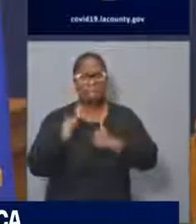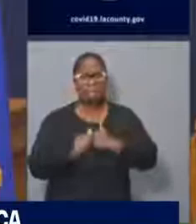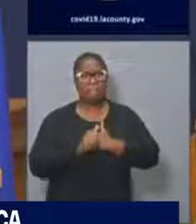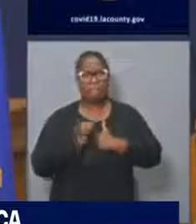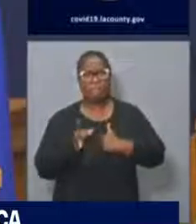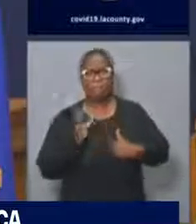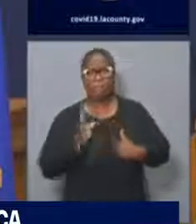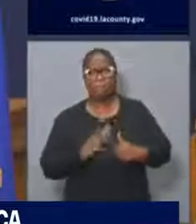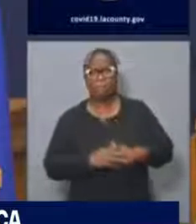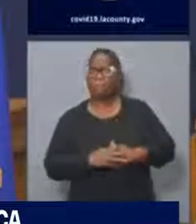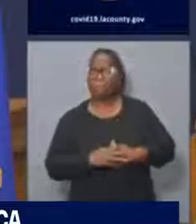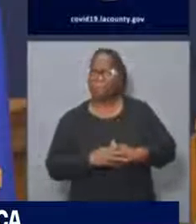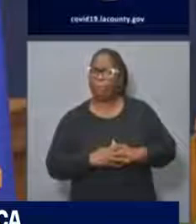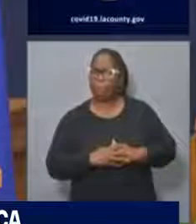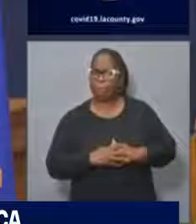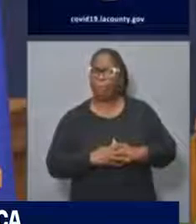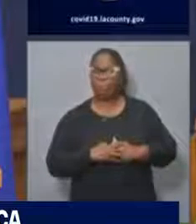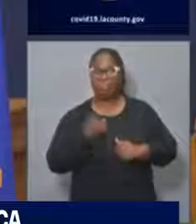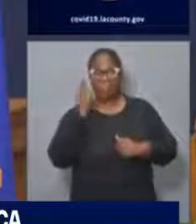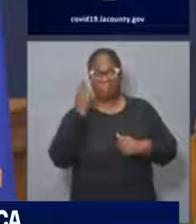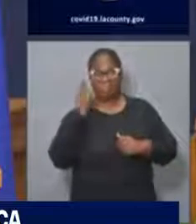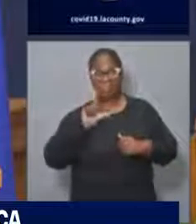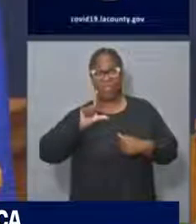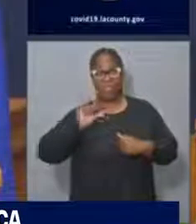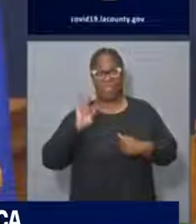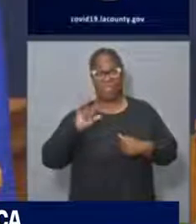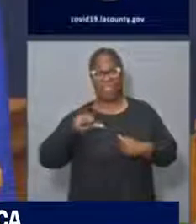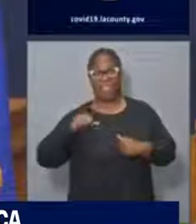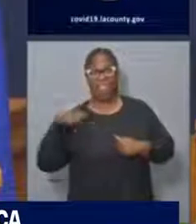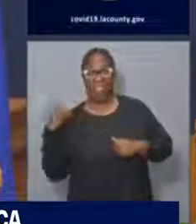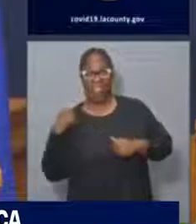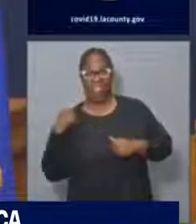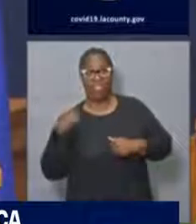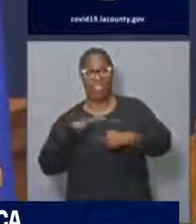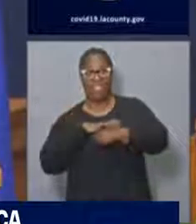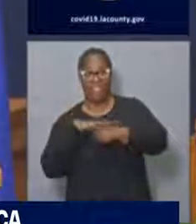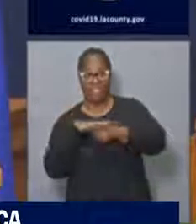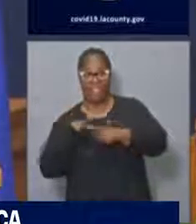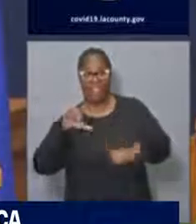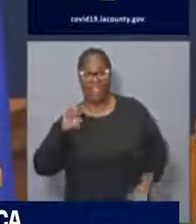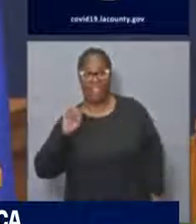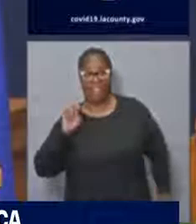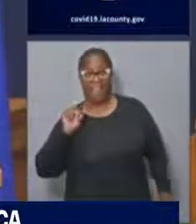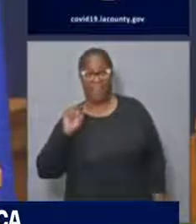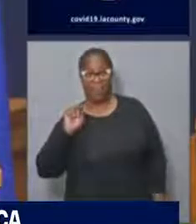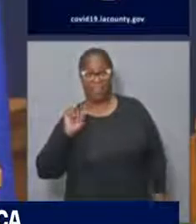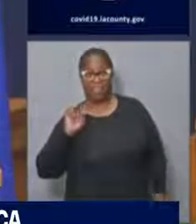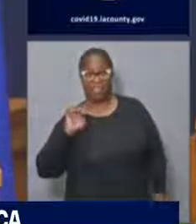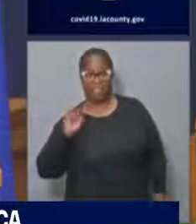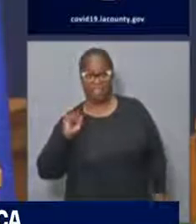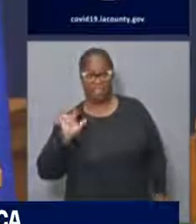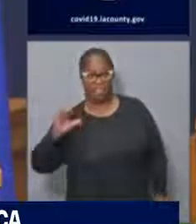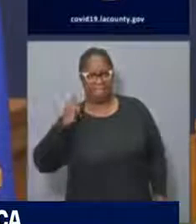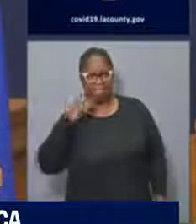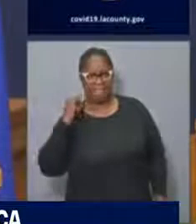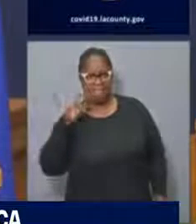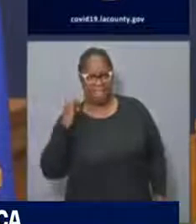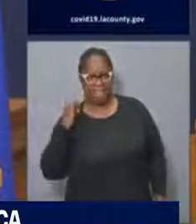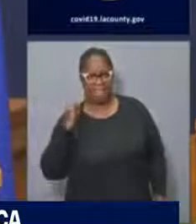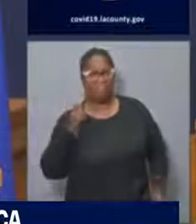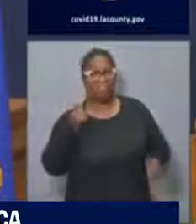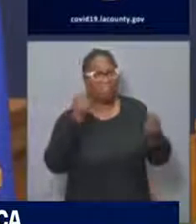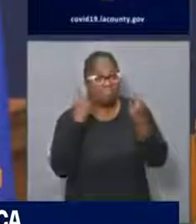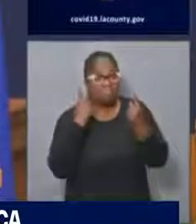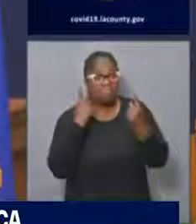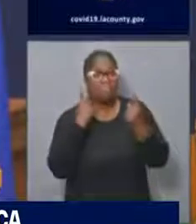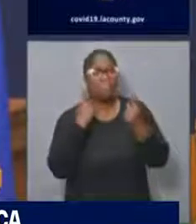this place along with 29 other counties across the state. These alarming trends reflect behavior 3 weeks